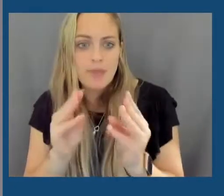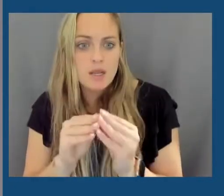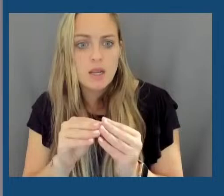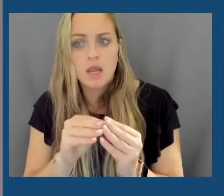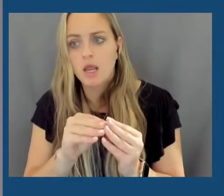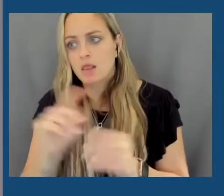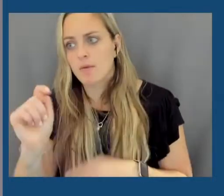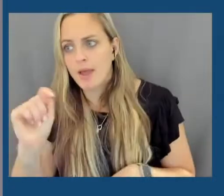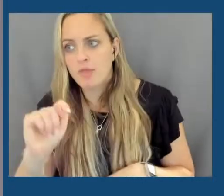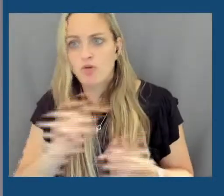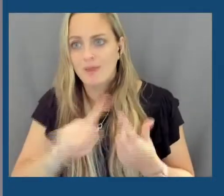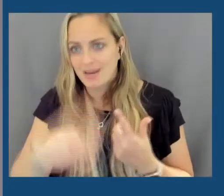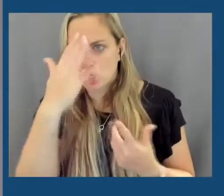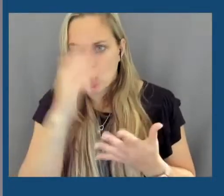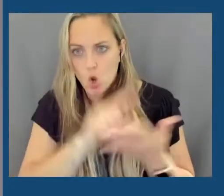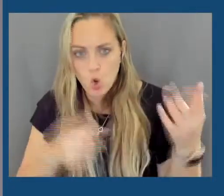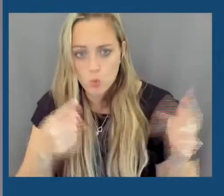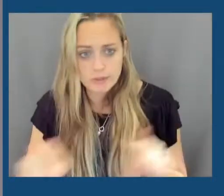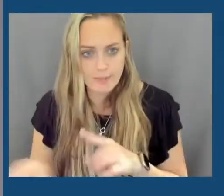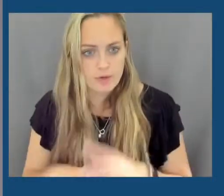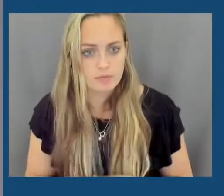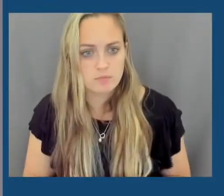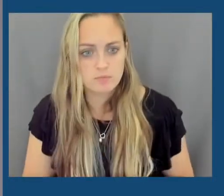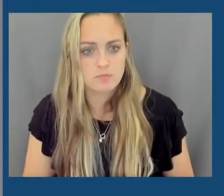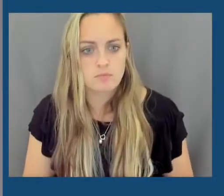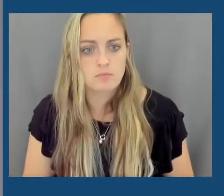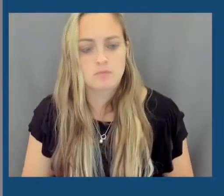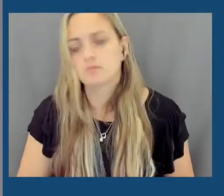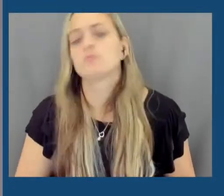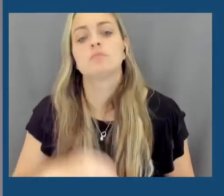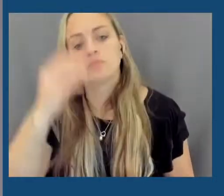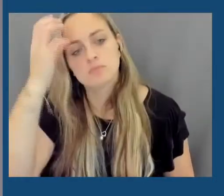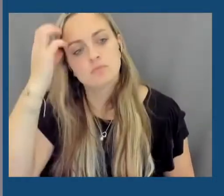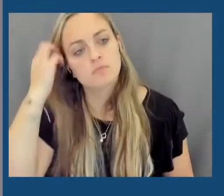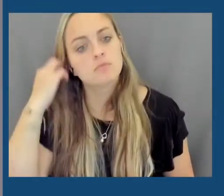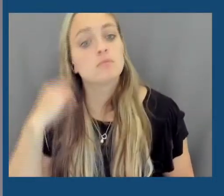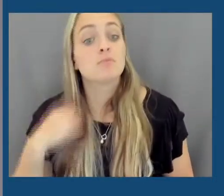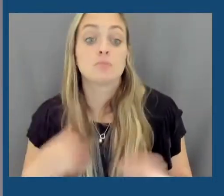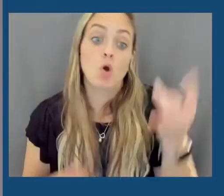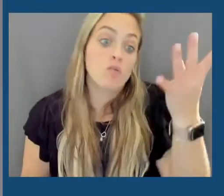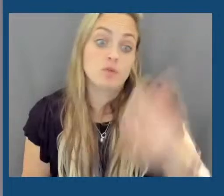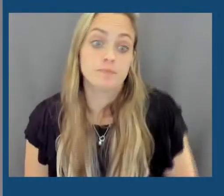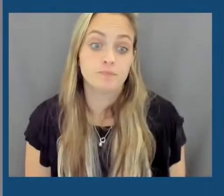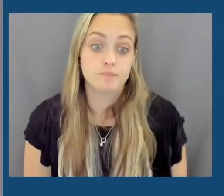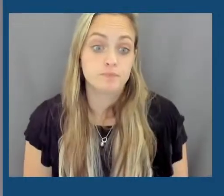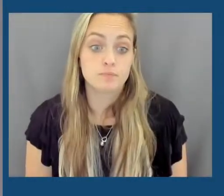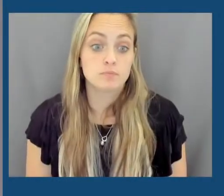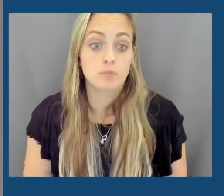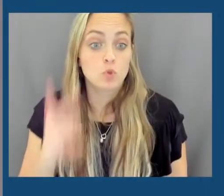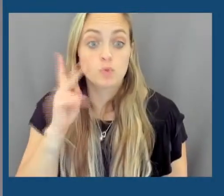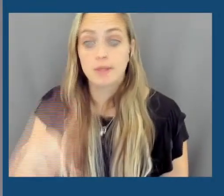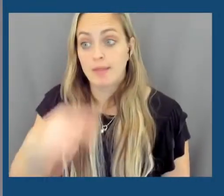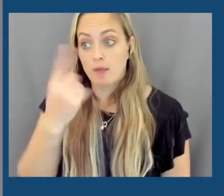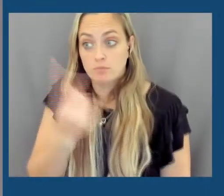to know. It was pathetic to see this child.